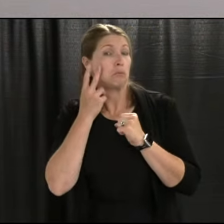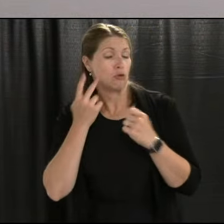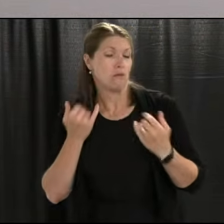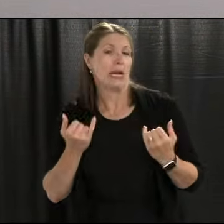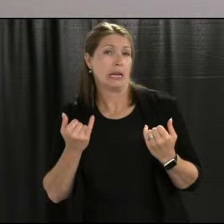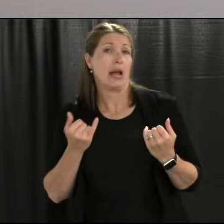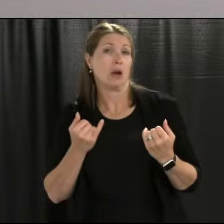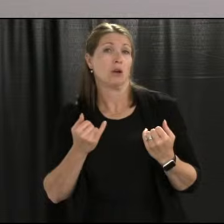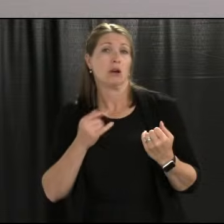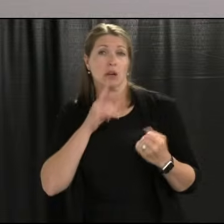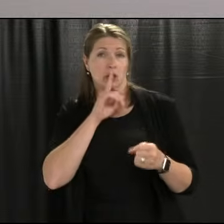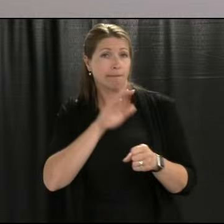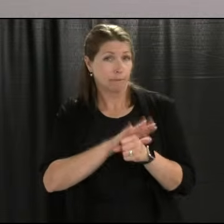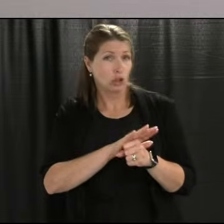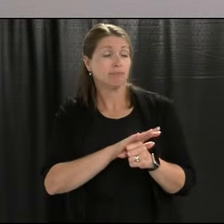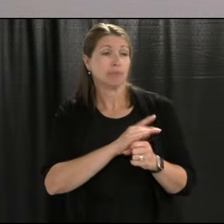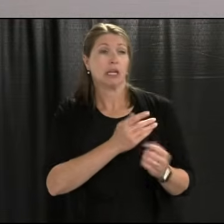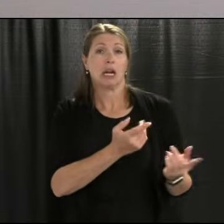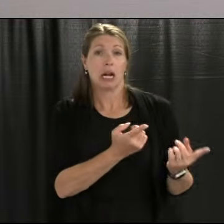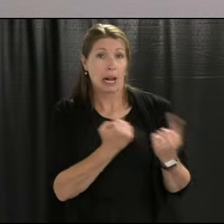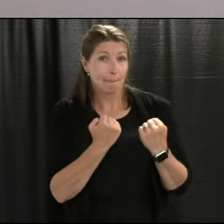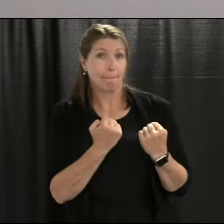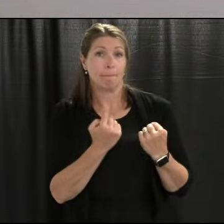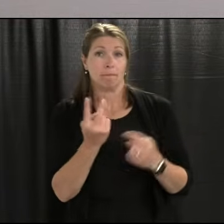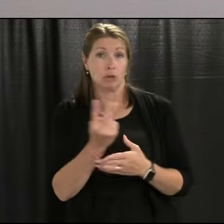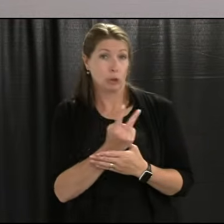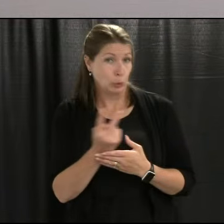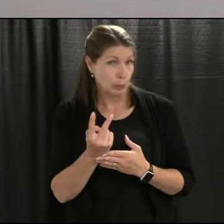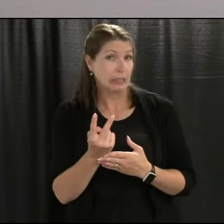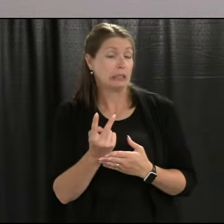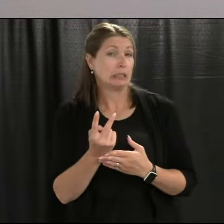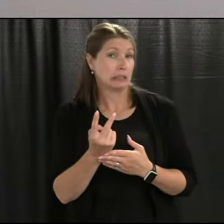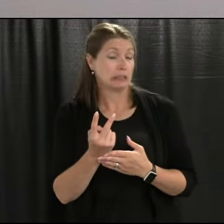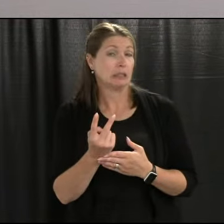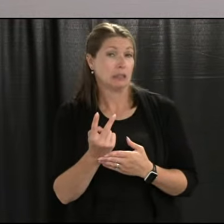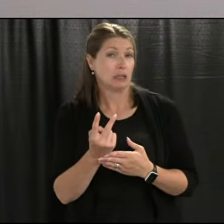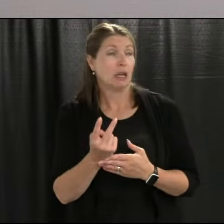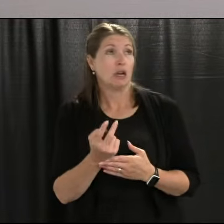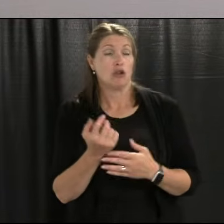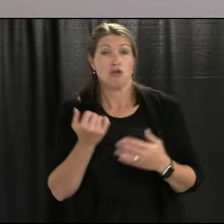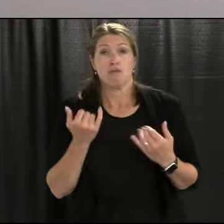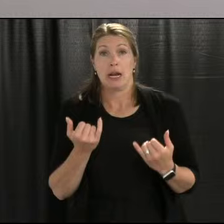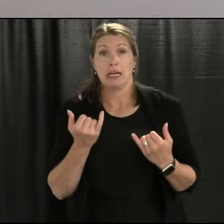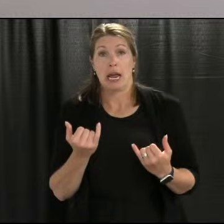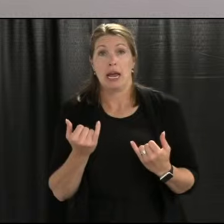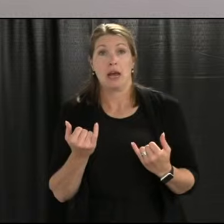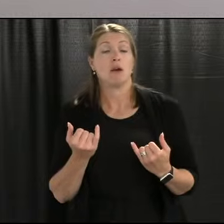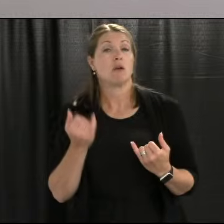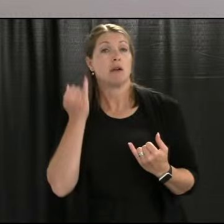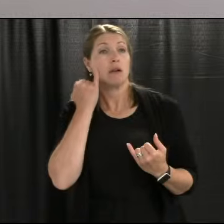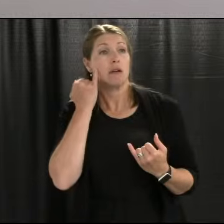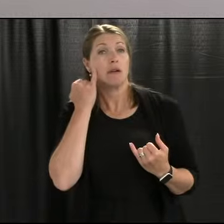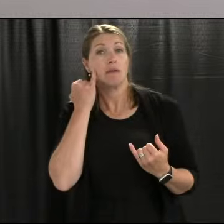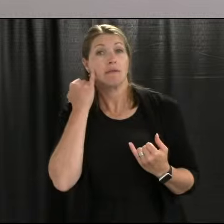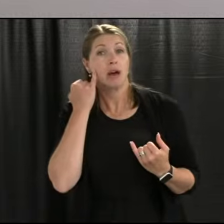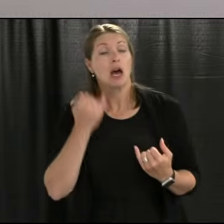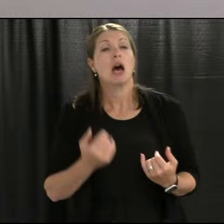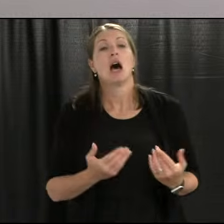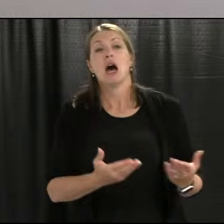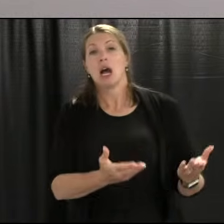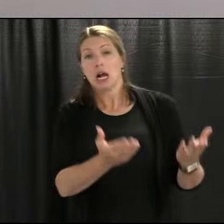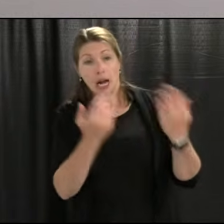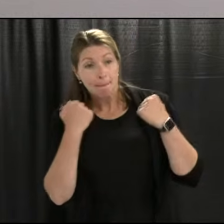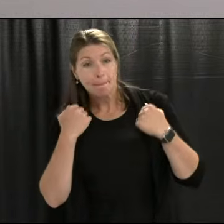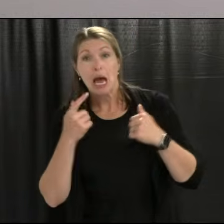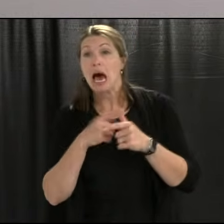option that the approach we're taking right now is to get as many assets here as we can. If we overpay and don't need them because the fires are out, I'll take that all day